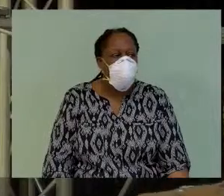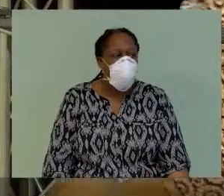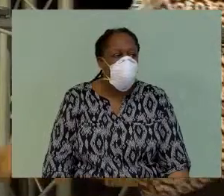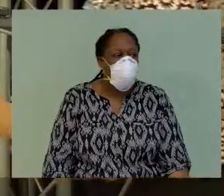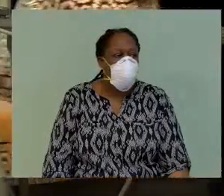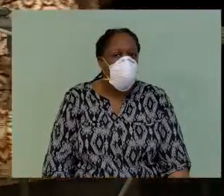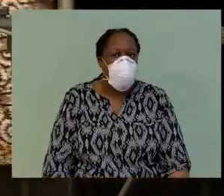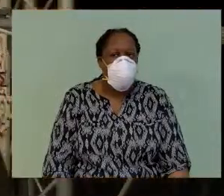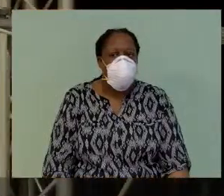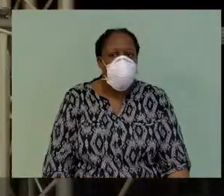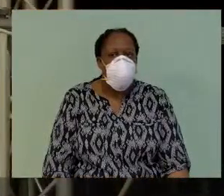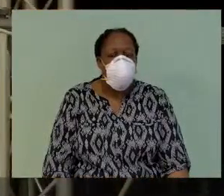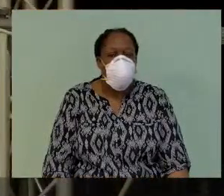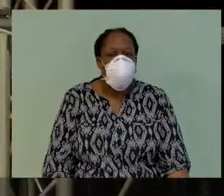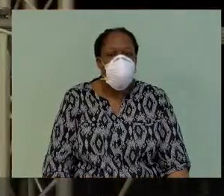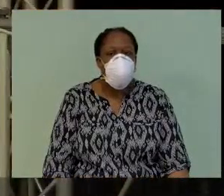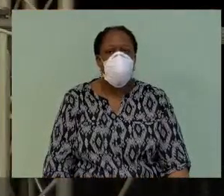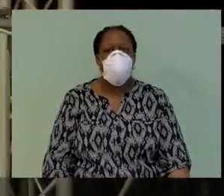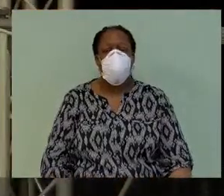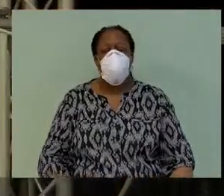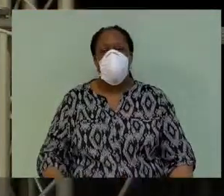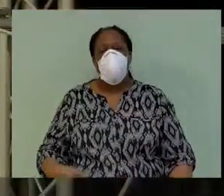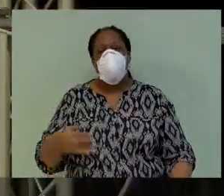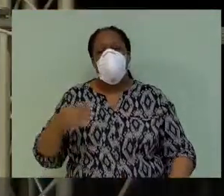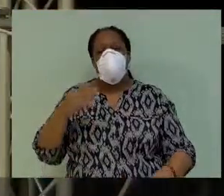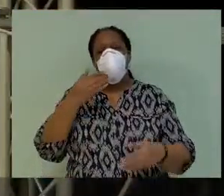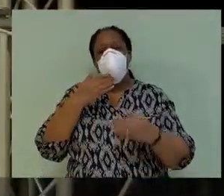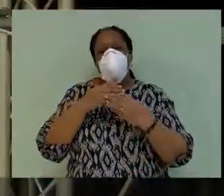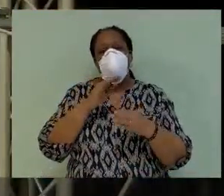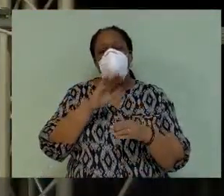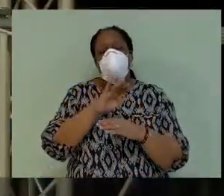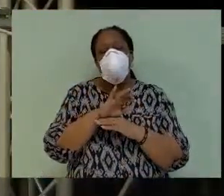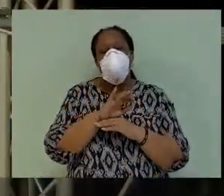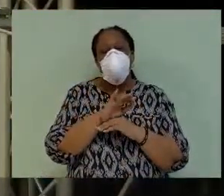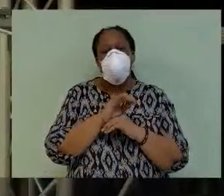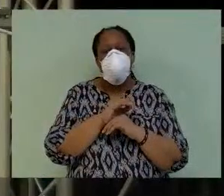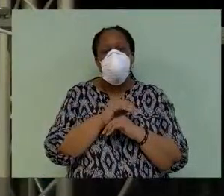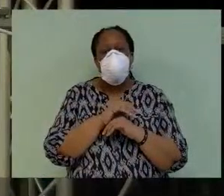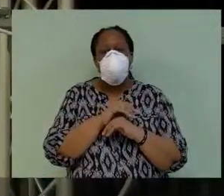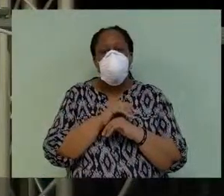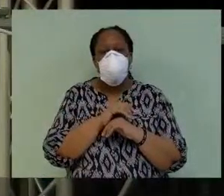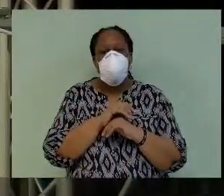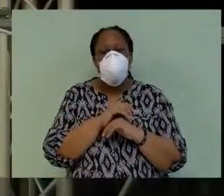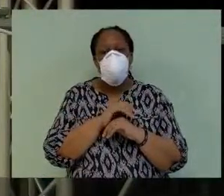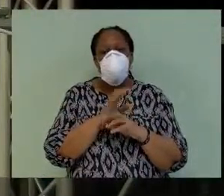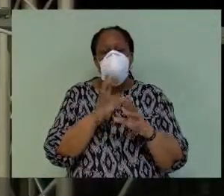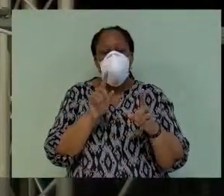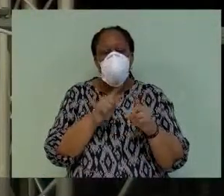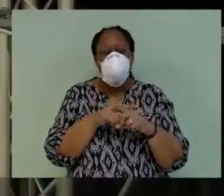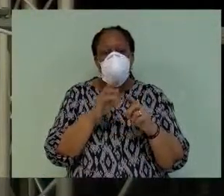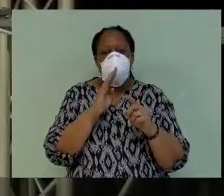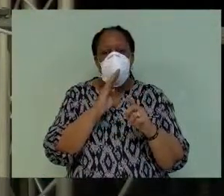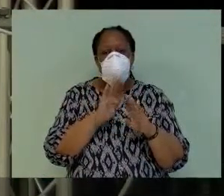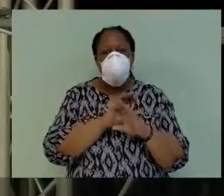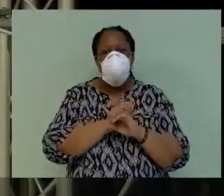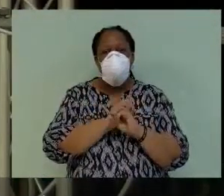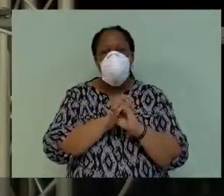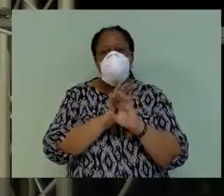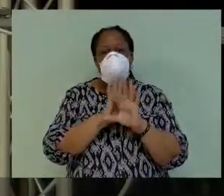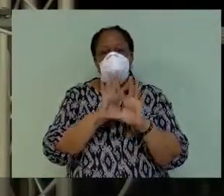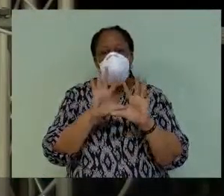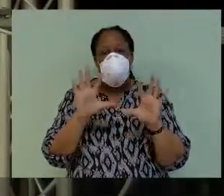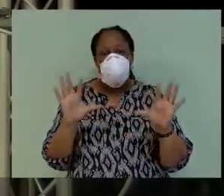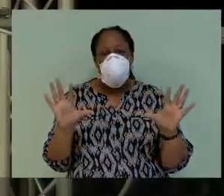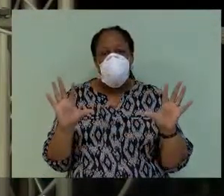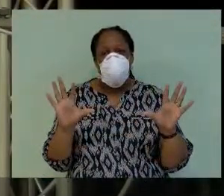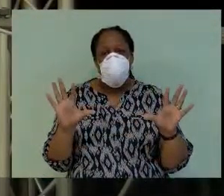Good afternoon. Thank you, Mr. Williams, for that question. To be clear, and you're so right in indicating that